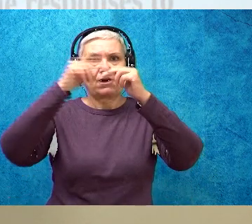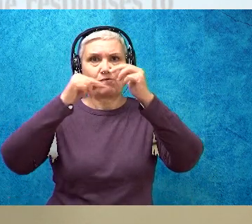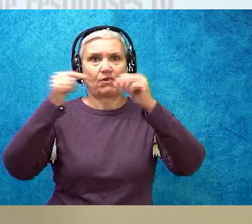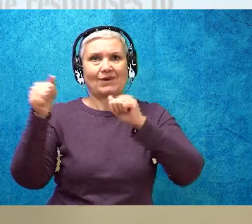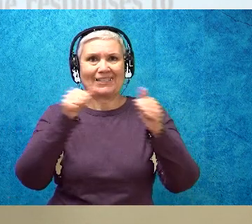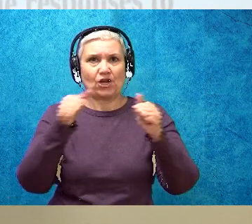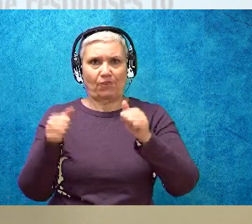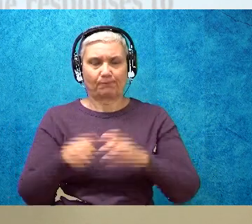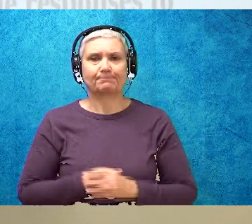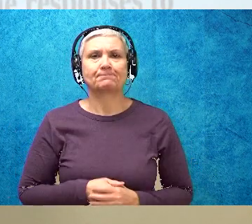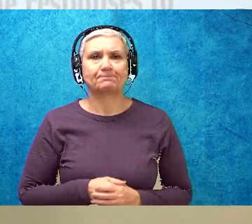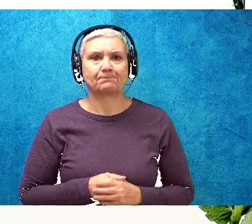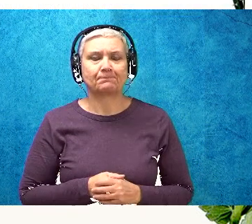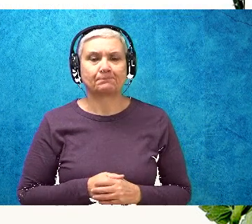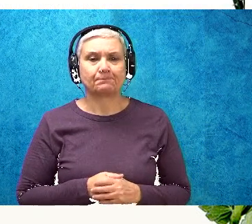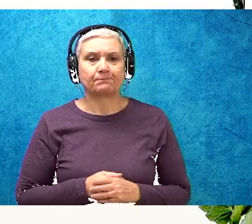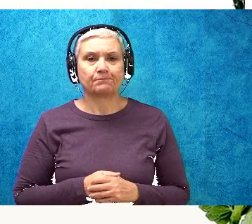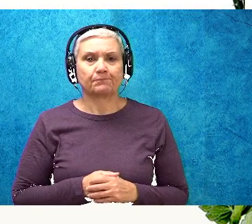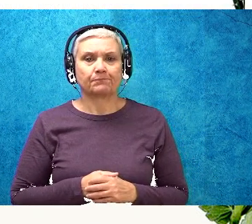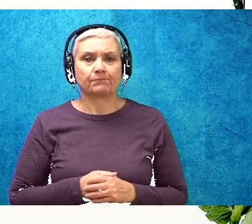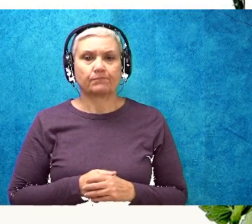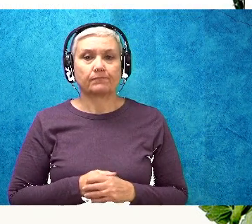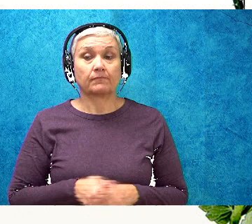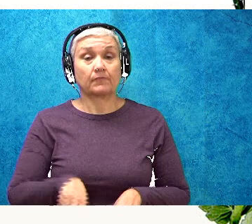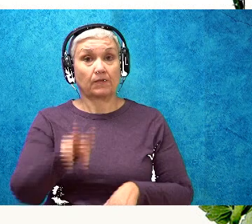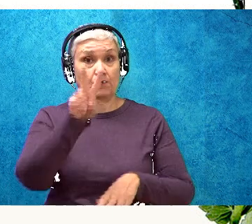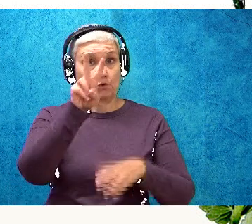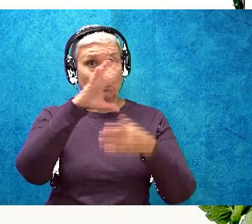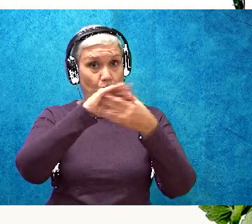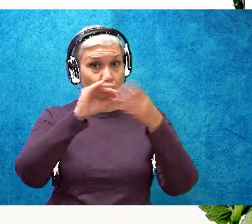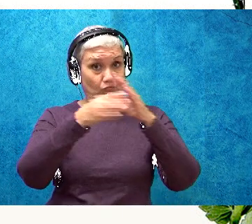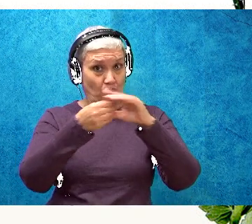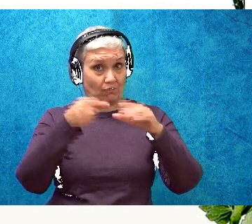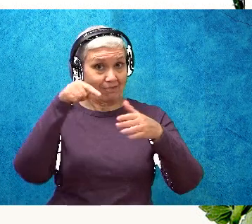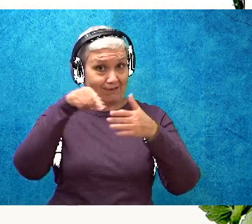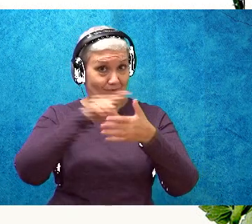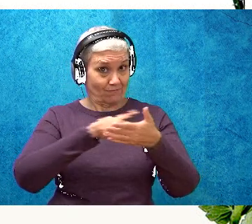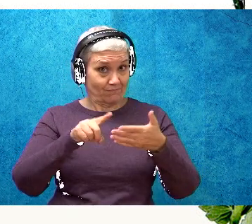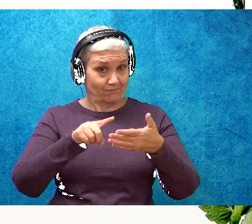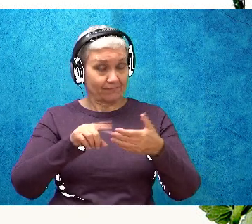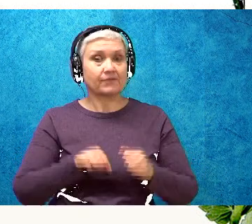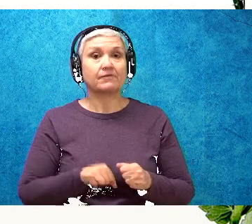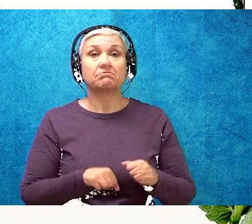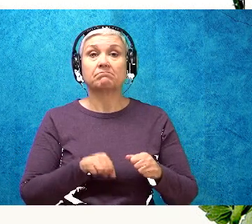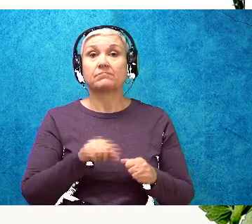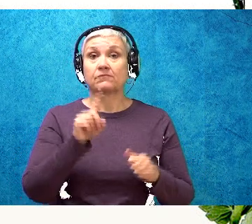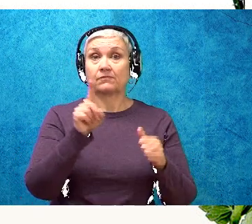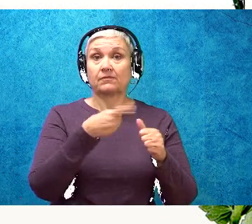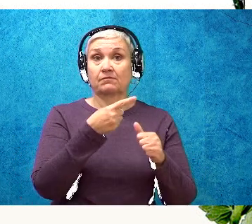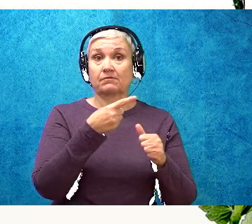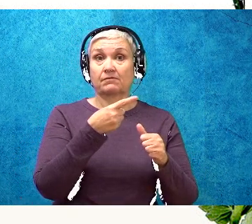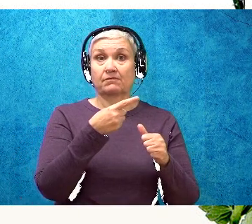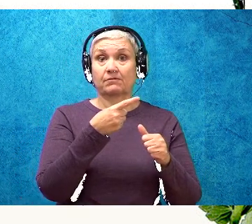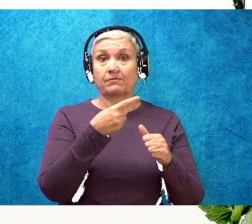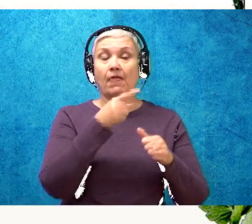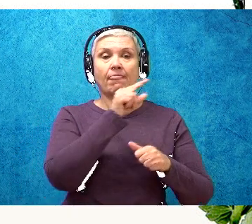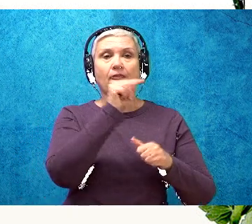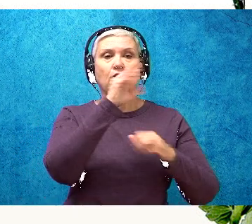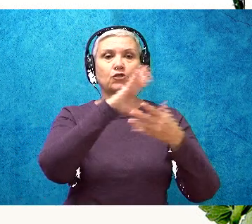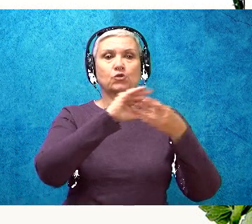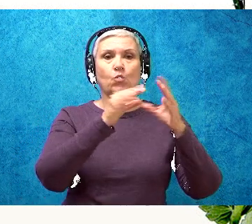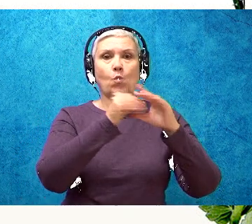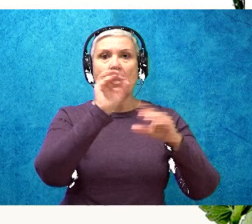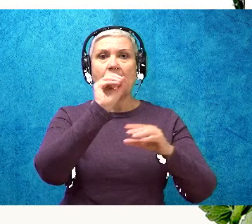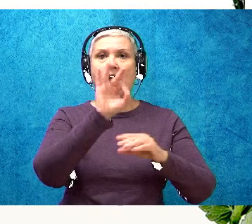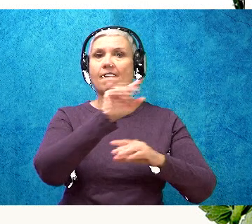another. So, the 2 stories that you guys are going to do this week is, the first one is The Story of the Hour by